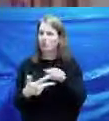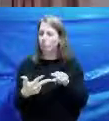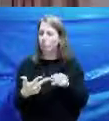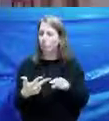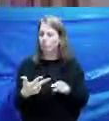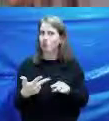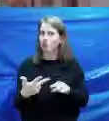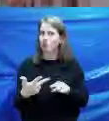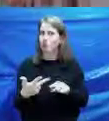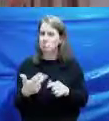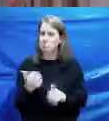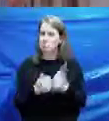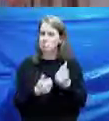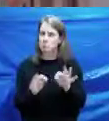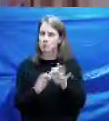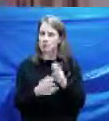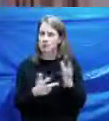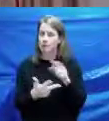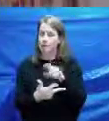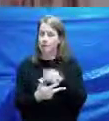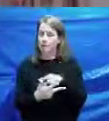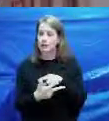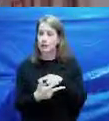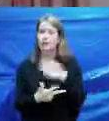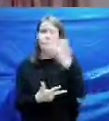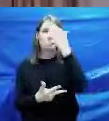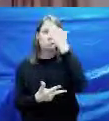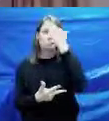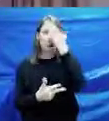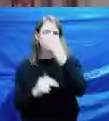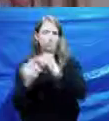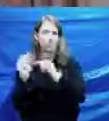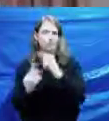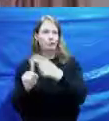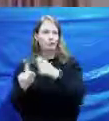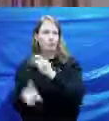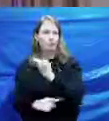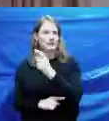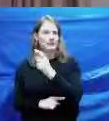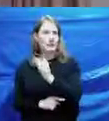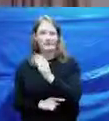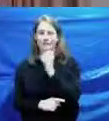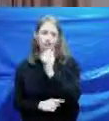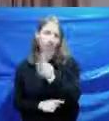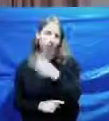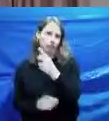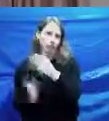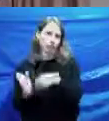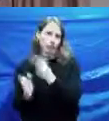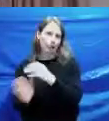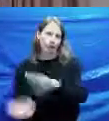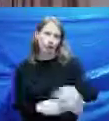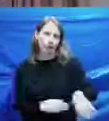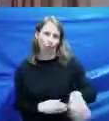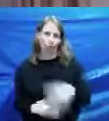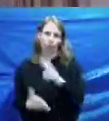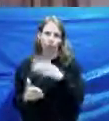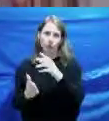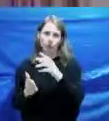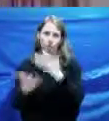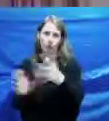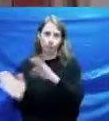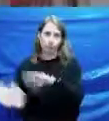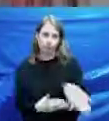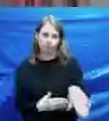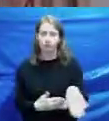focused on: the idea that we're building knowledge from text, not just reading text, and, you know, moving on, we're doing informational text